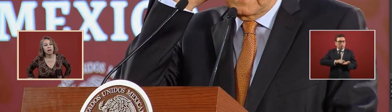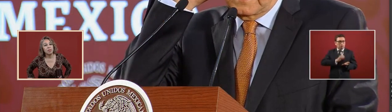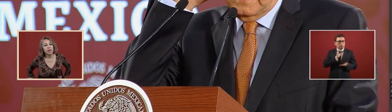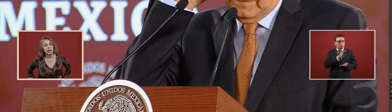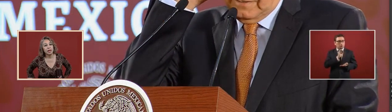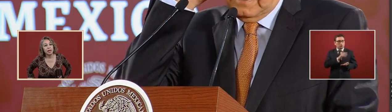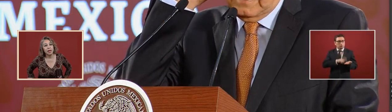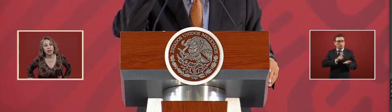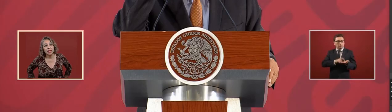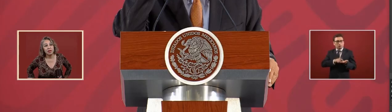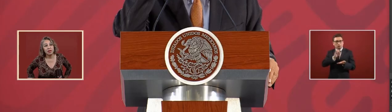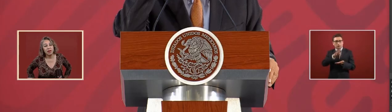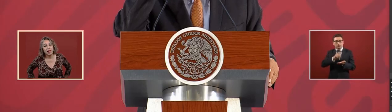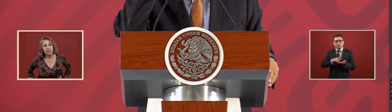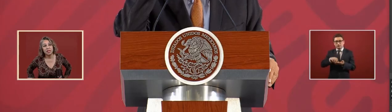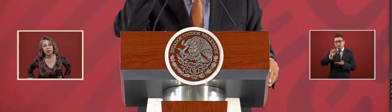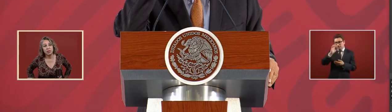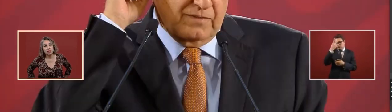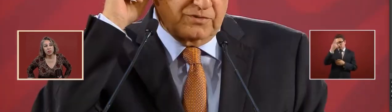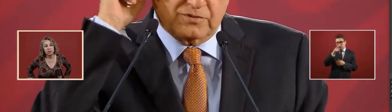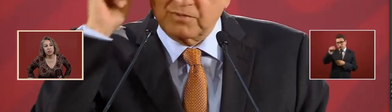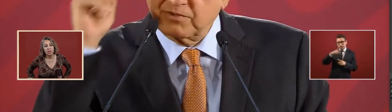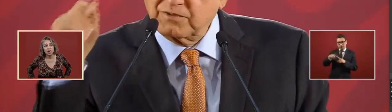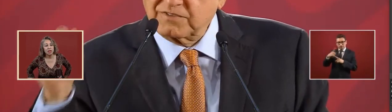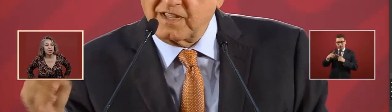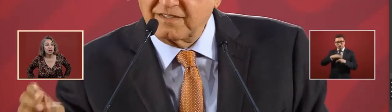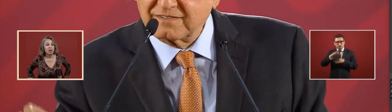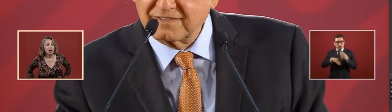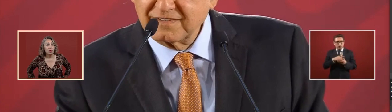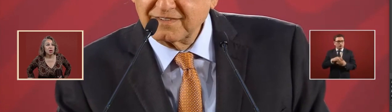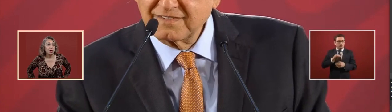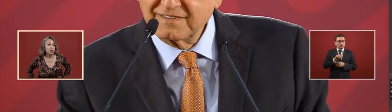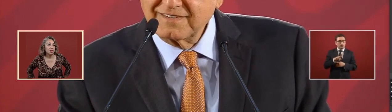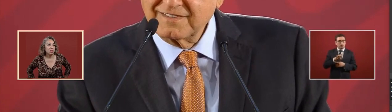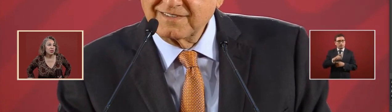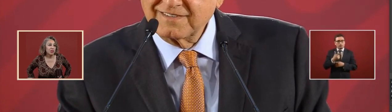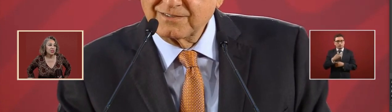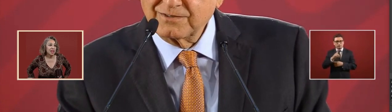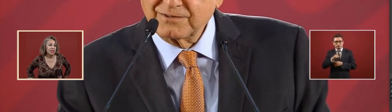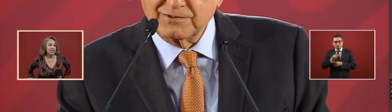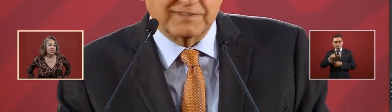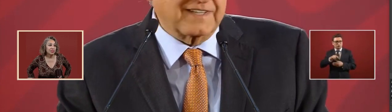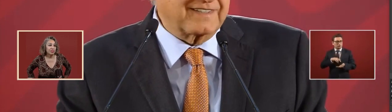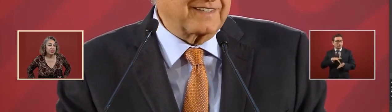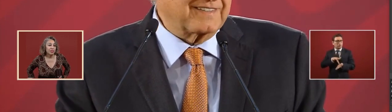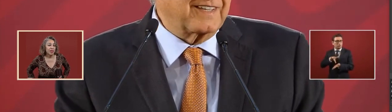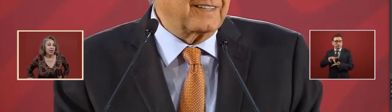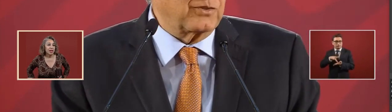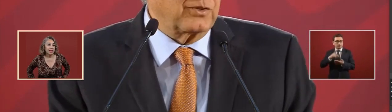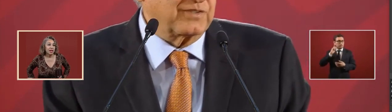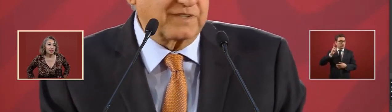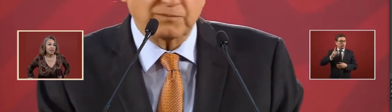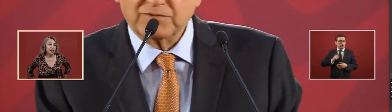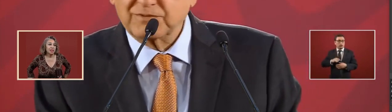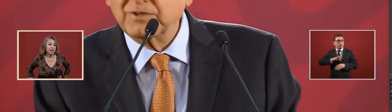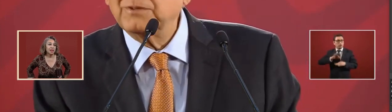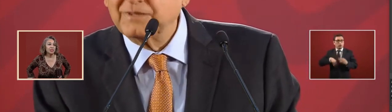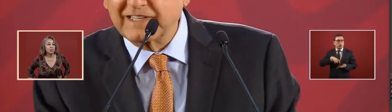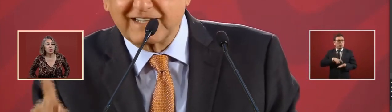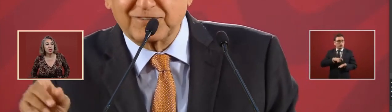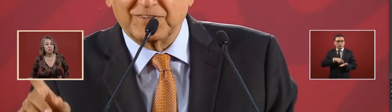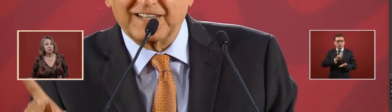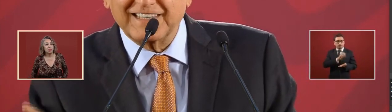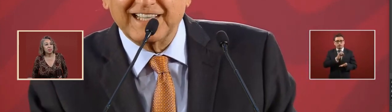started coming and here in San Luis Potosí we're all with Manuel González and